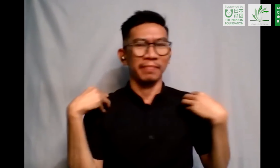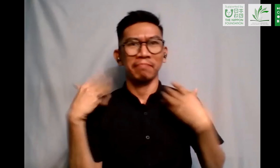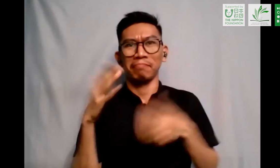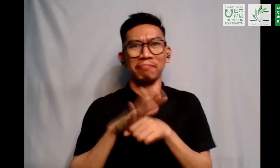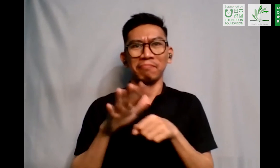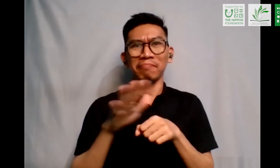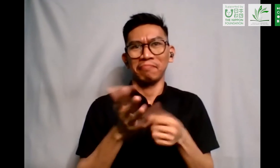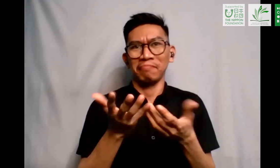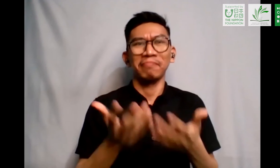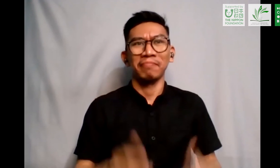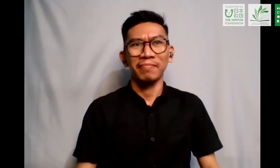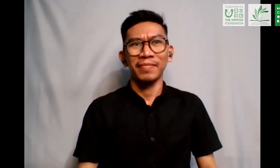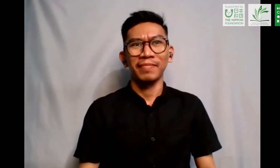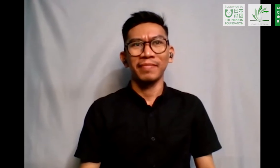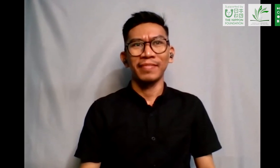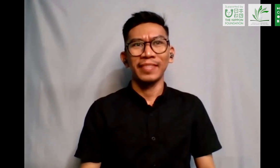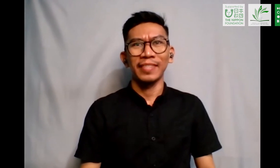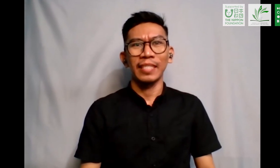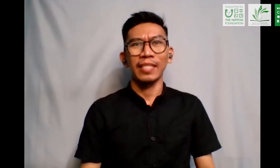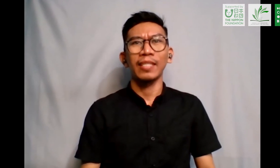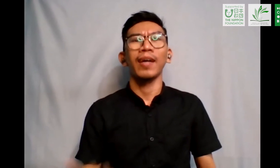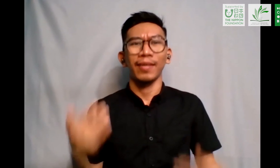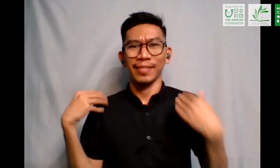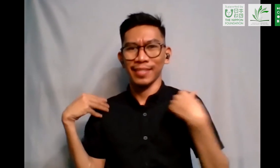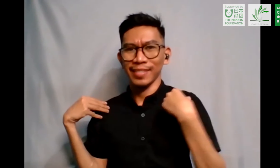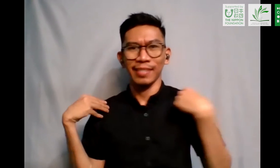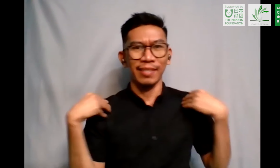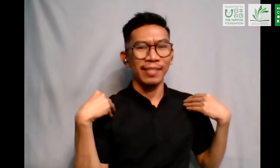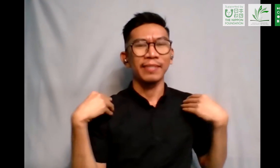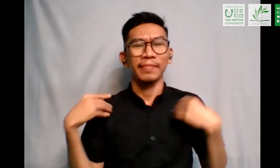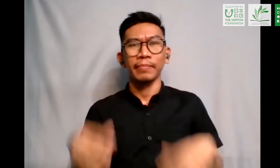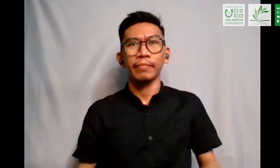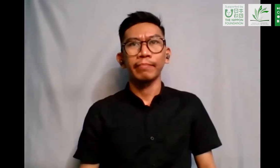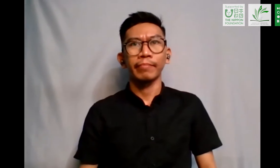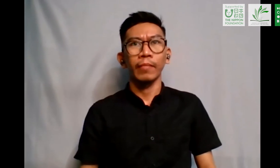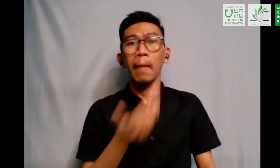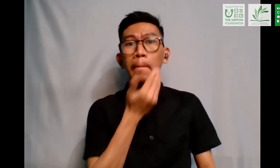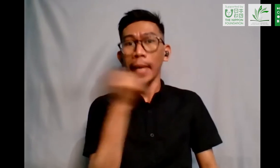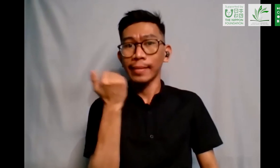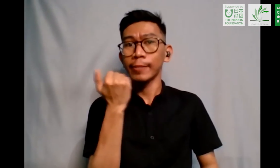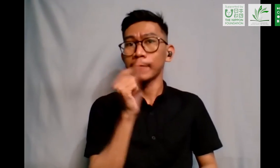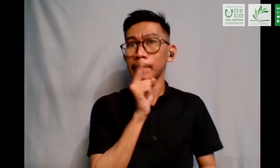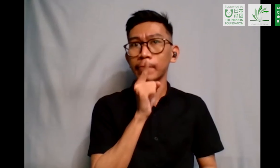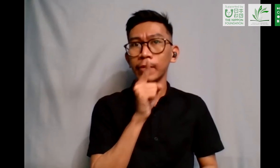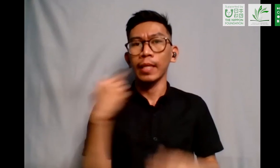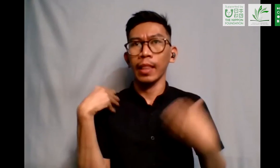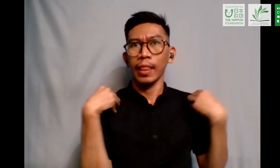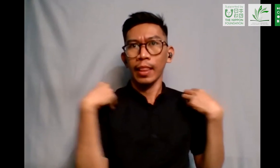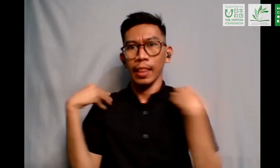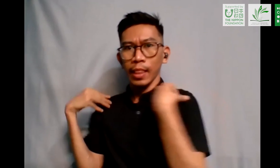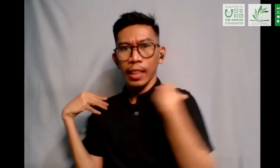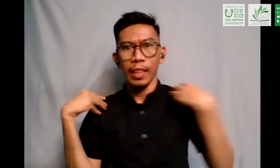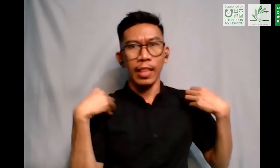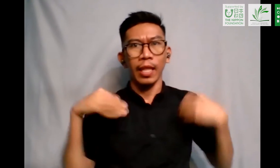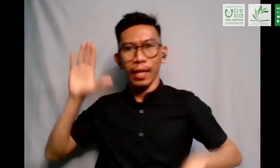Because you're using a shoulder shift. The best form is where you use shoulder shift and you also switch